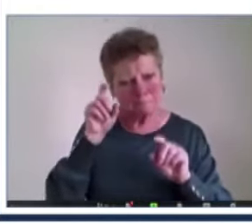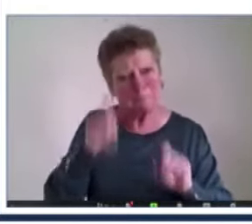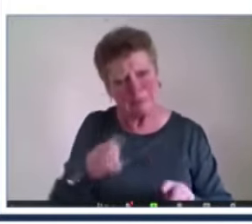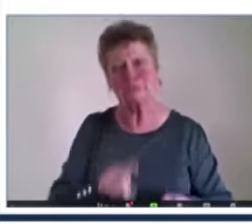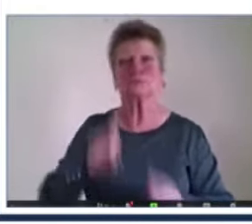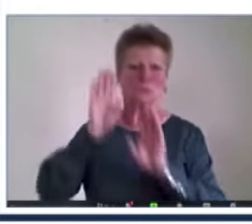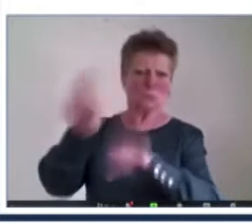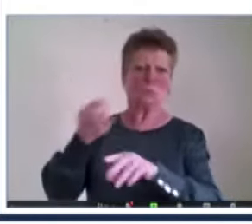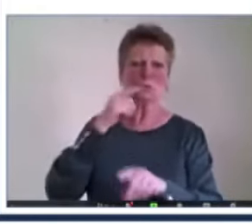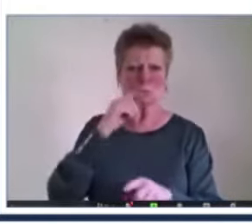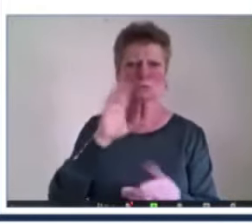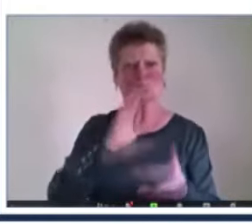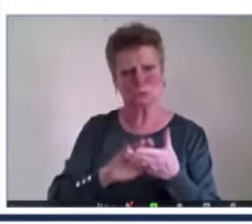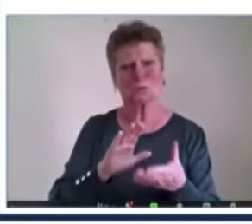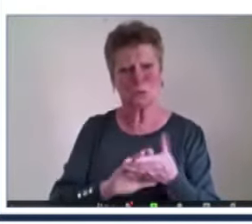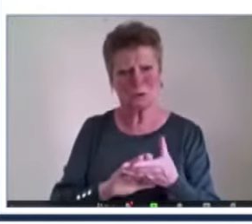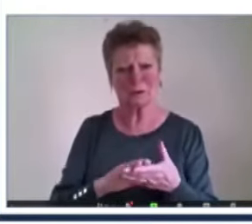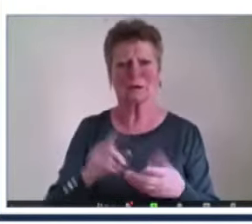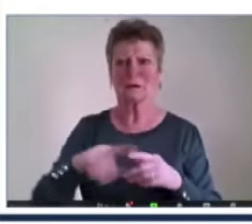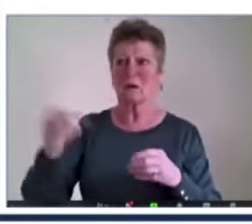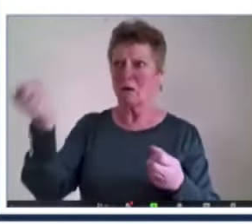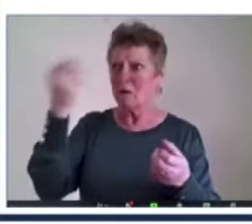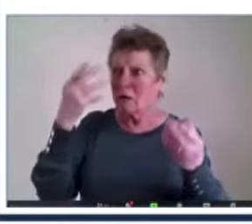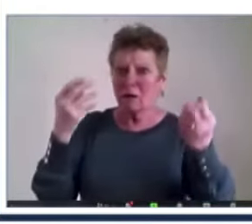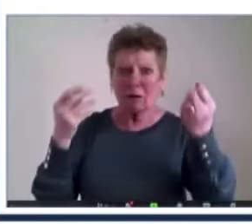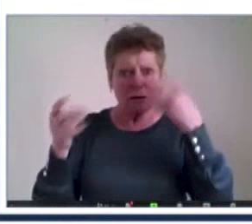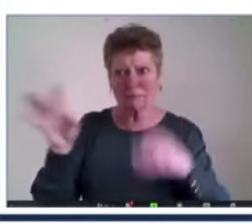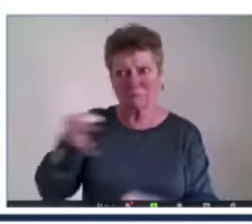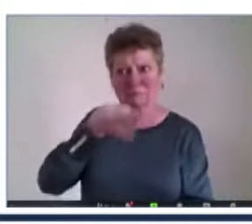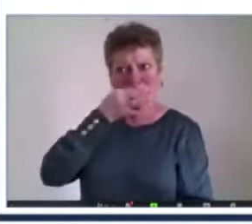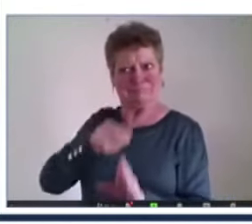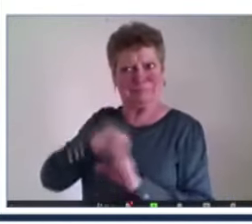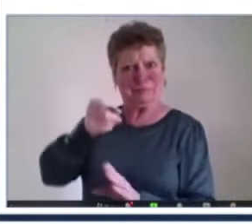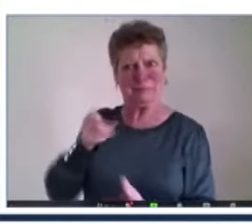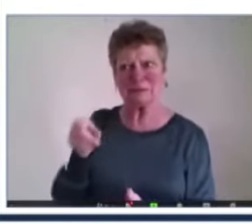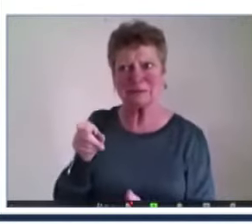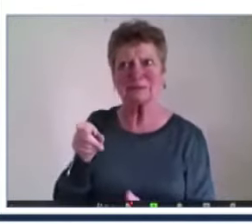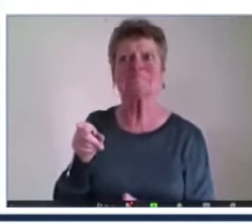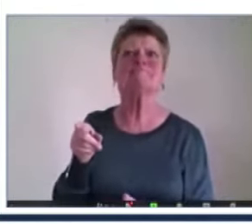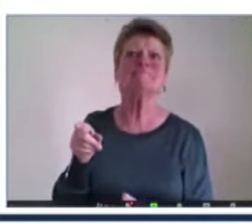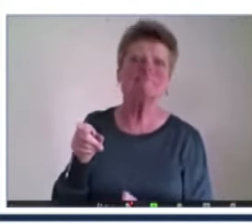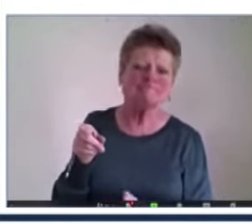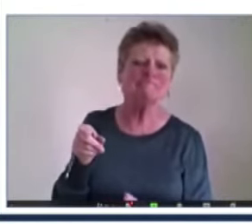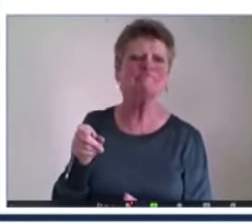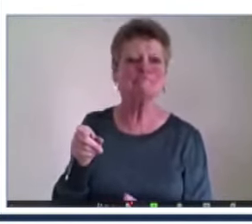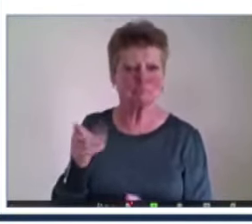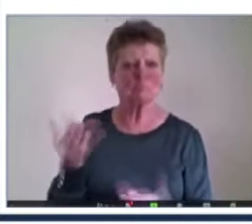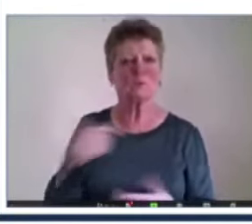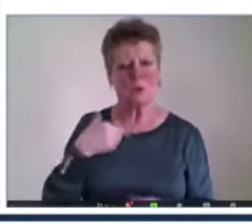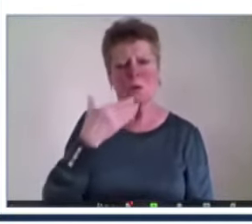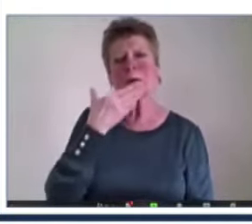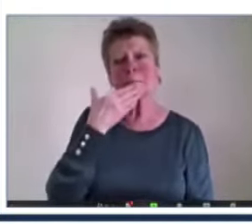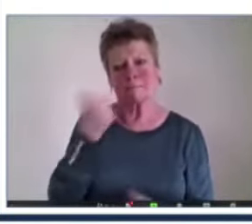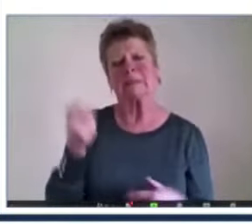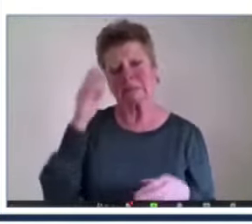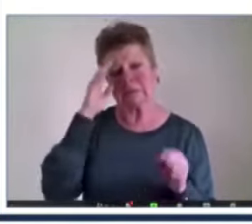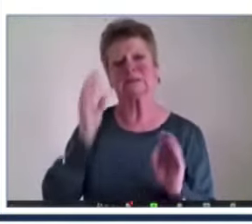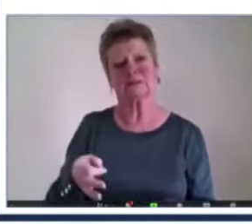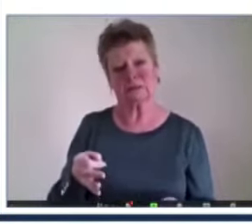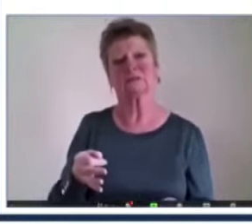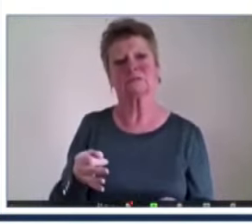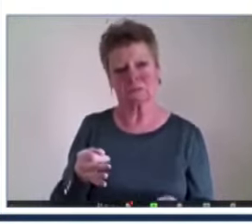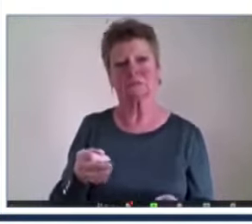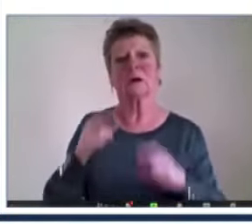So listening to these respected experts, it is clear that the best decision based on today's information is to